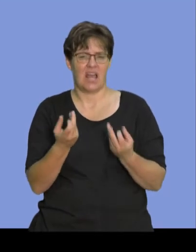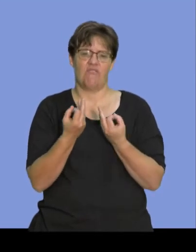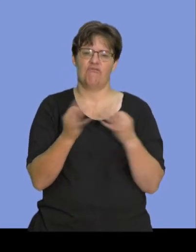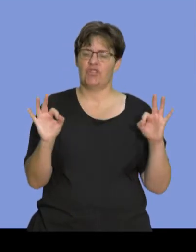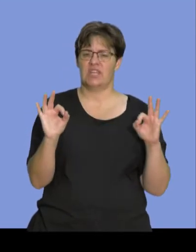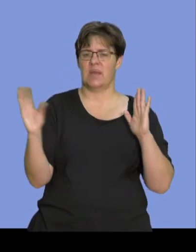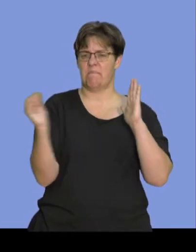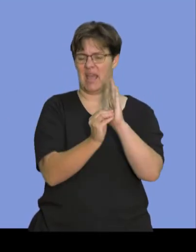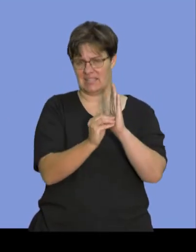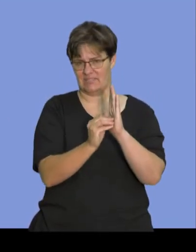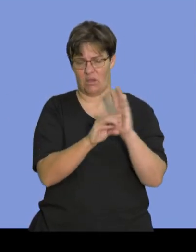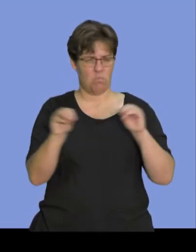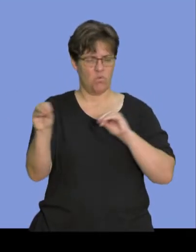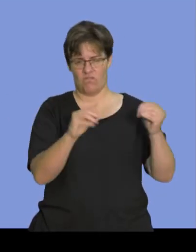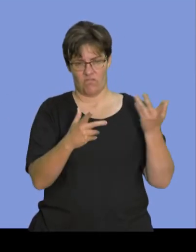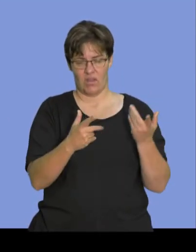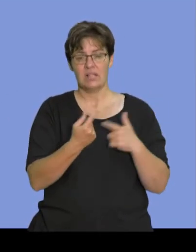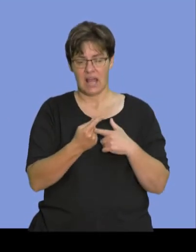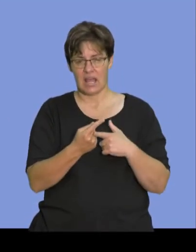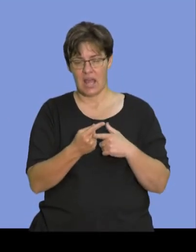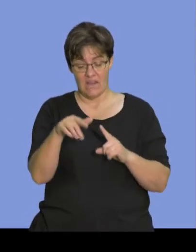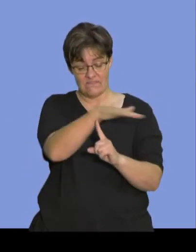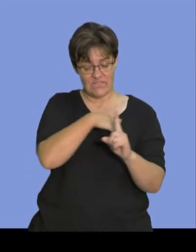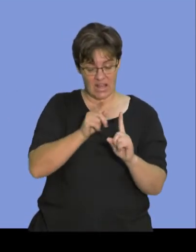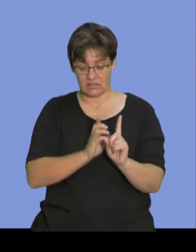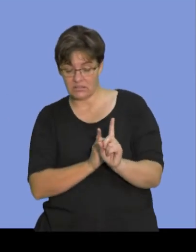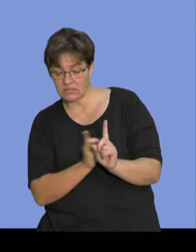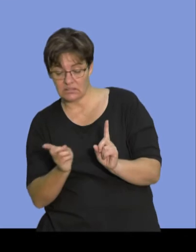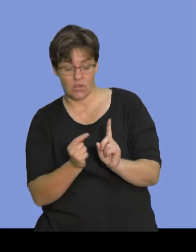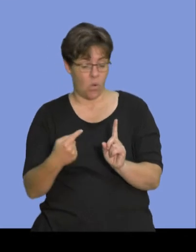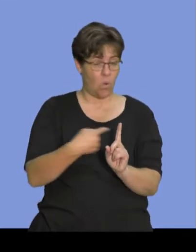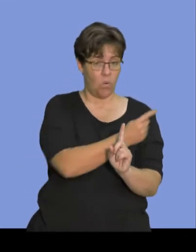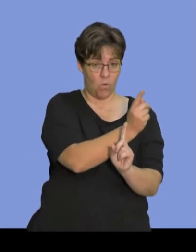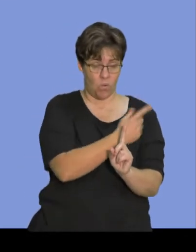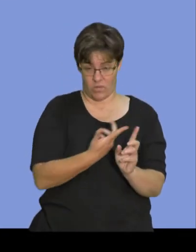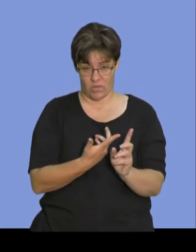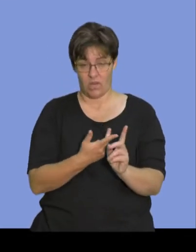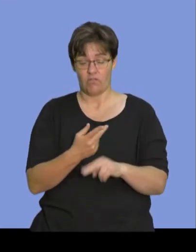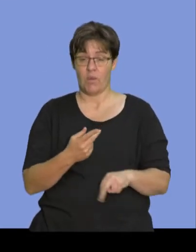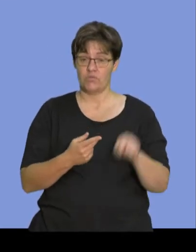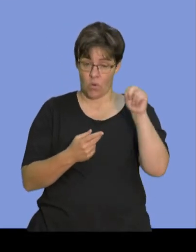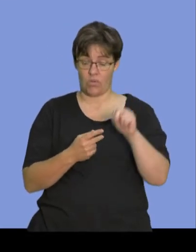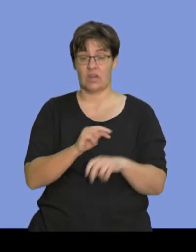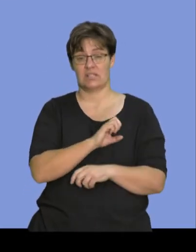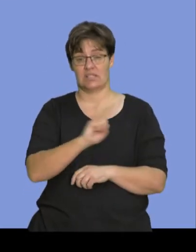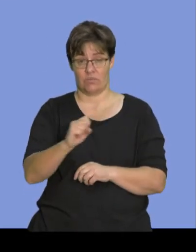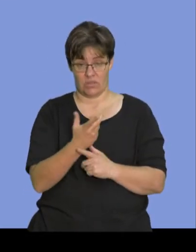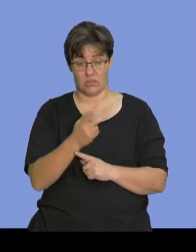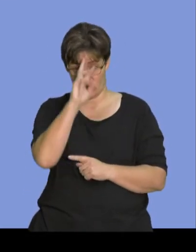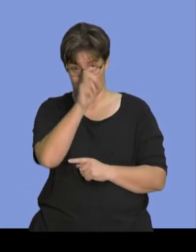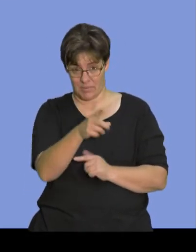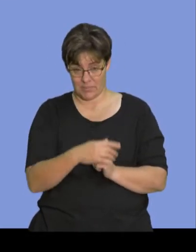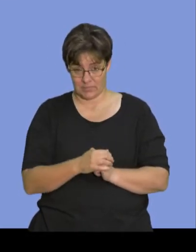a free moving magnet. It gives the direction of the field. And remember, the direction of the field is actually from north to south,